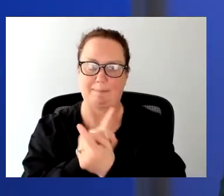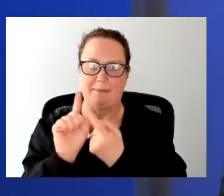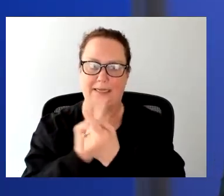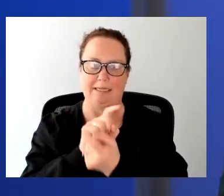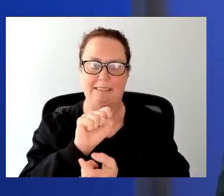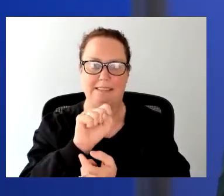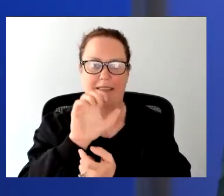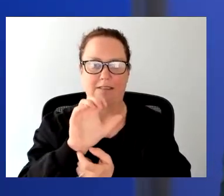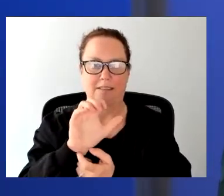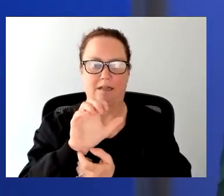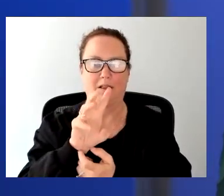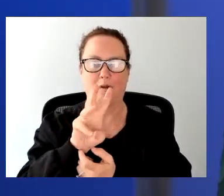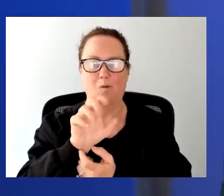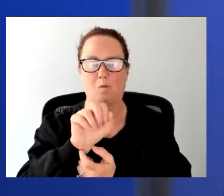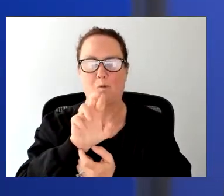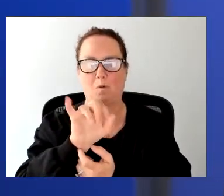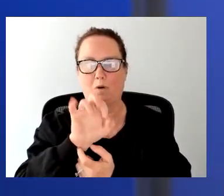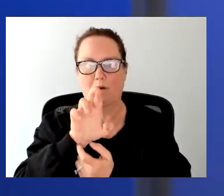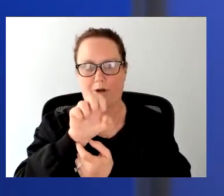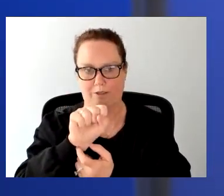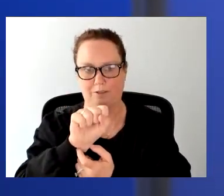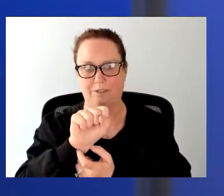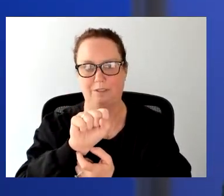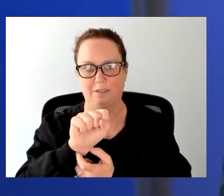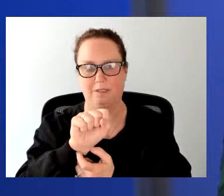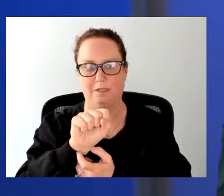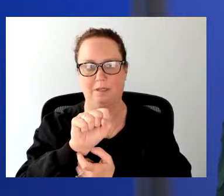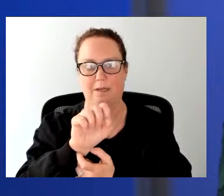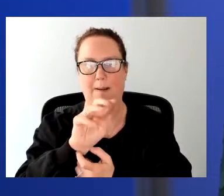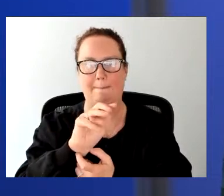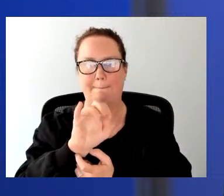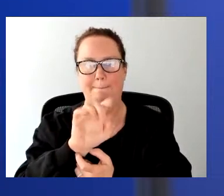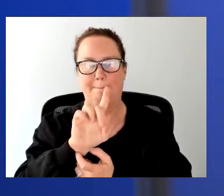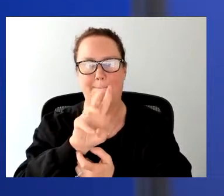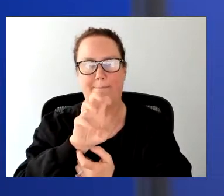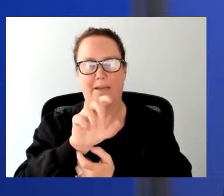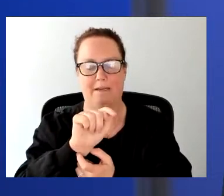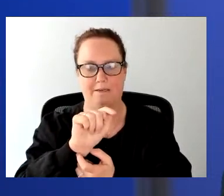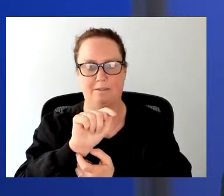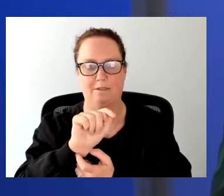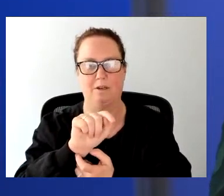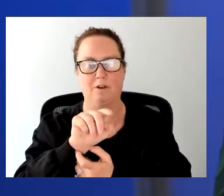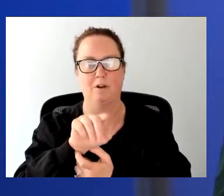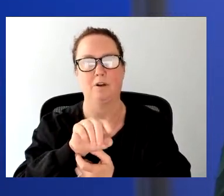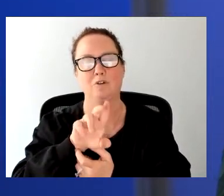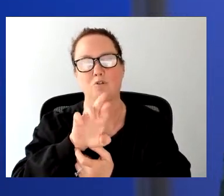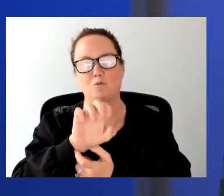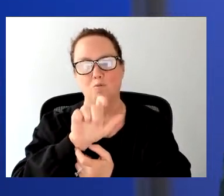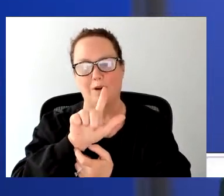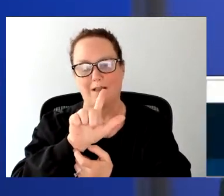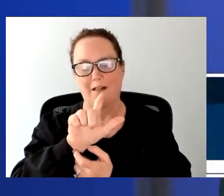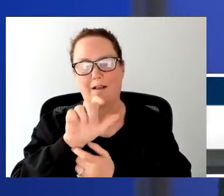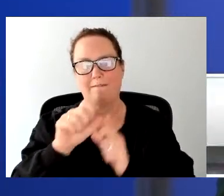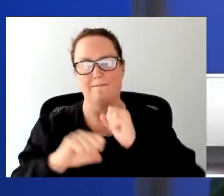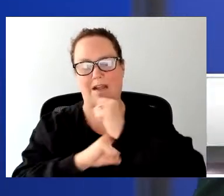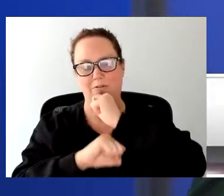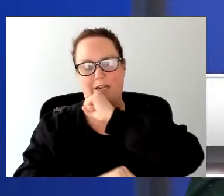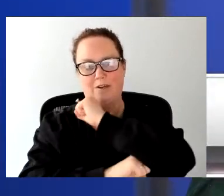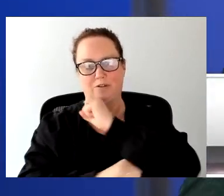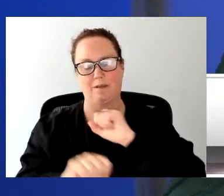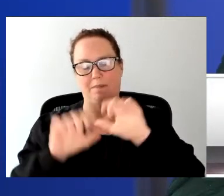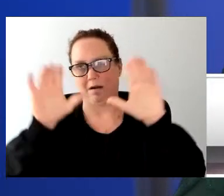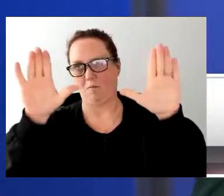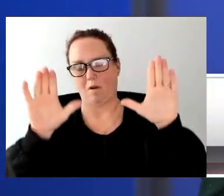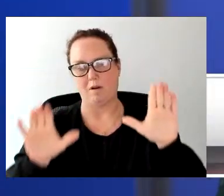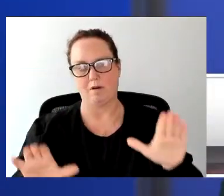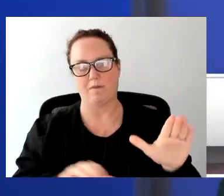cell warriors. They're the Midwest Uriel Foundation. So they've been super helpful. They're